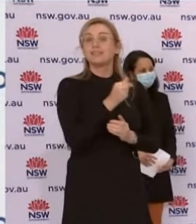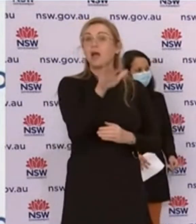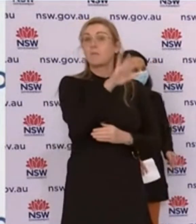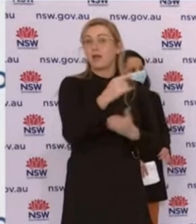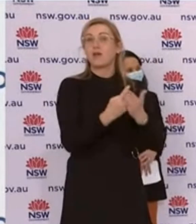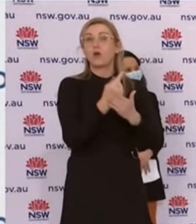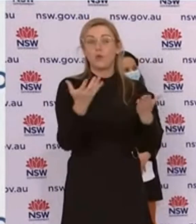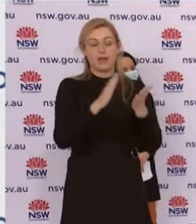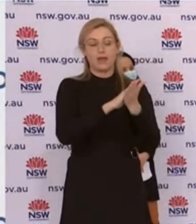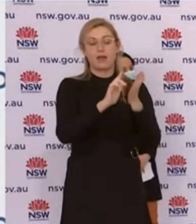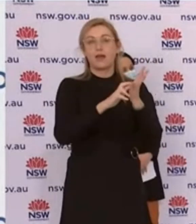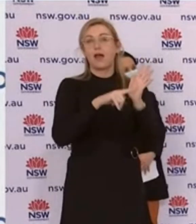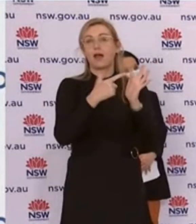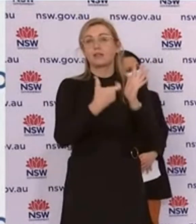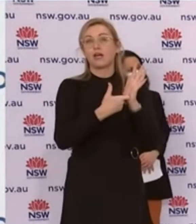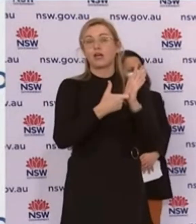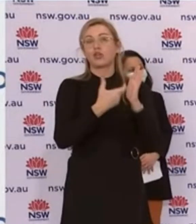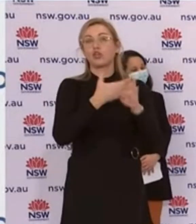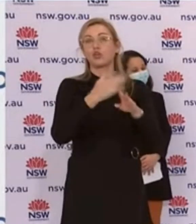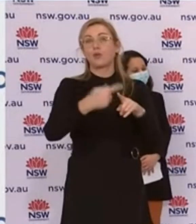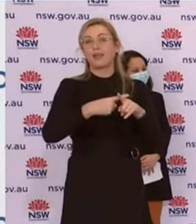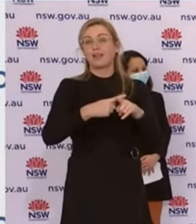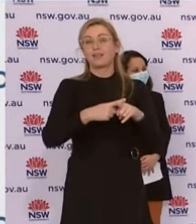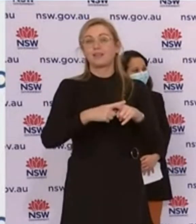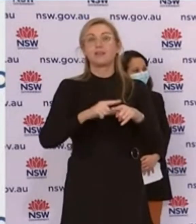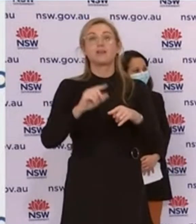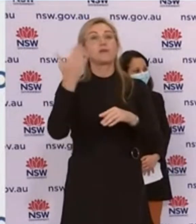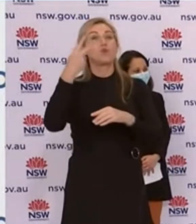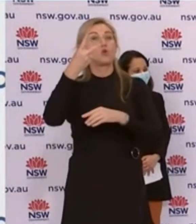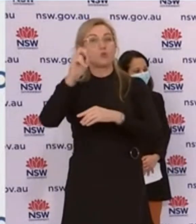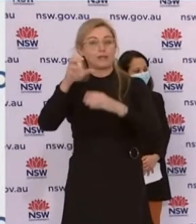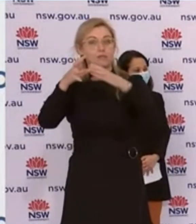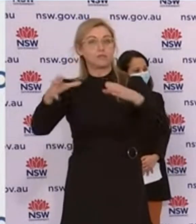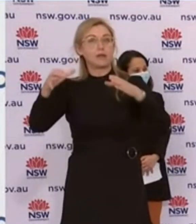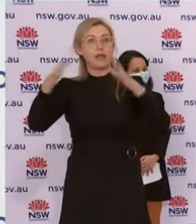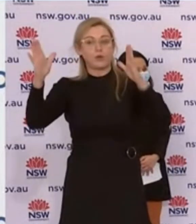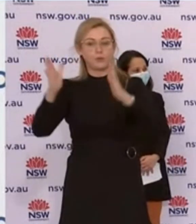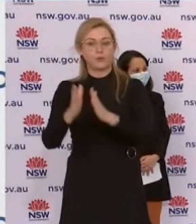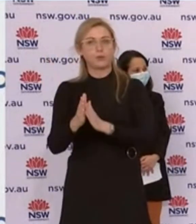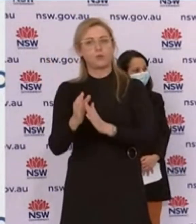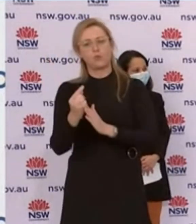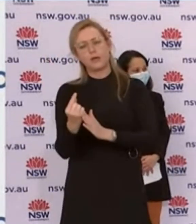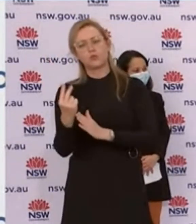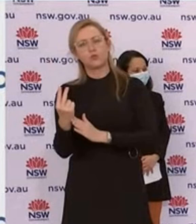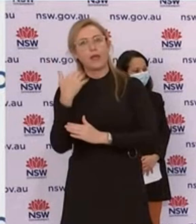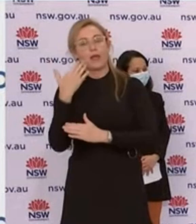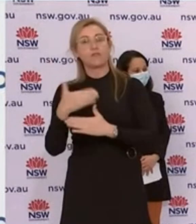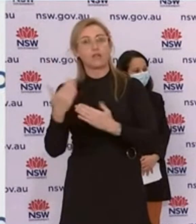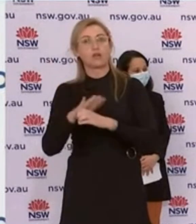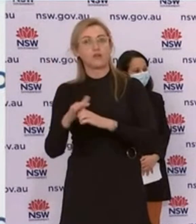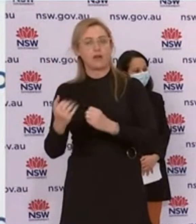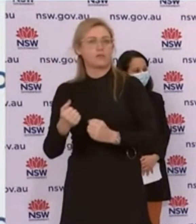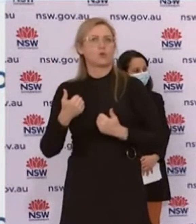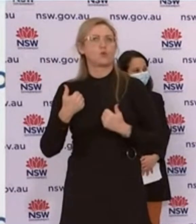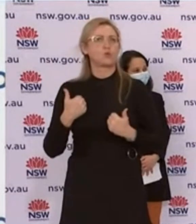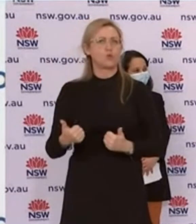great example is Hunter, New England, where they were having 20-something cases a day, are now down to 1 or 2 a day, is a great result. And if we can keep that up